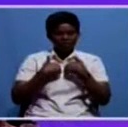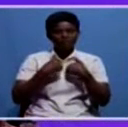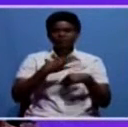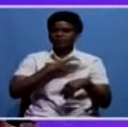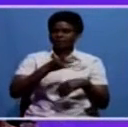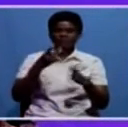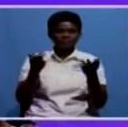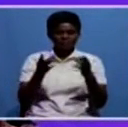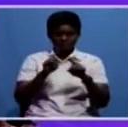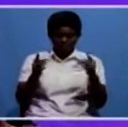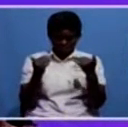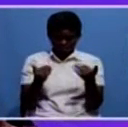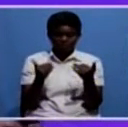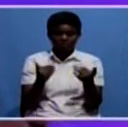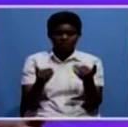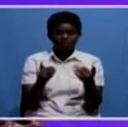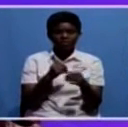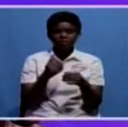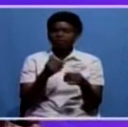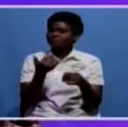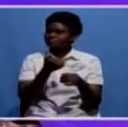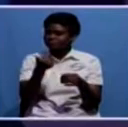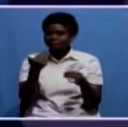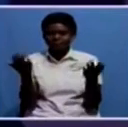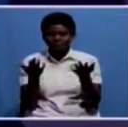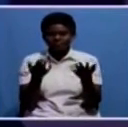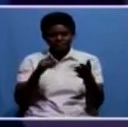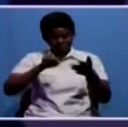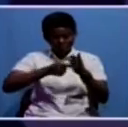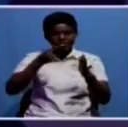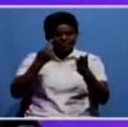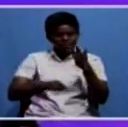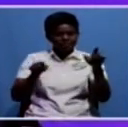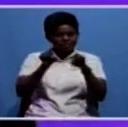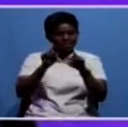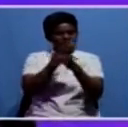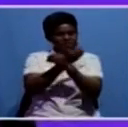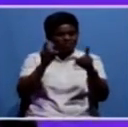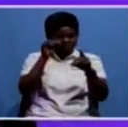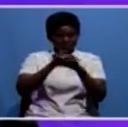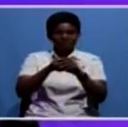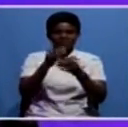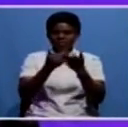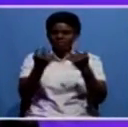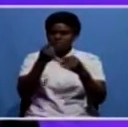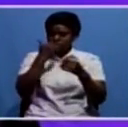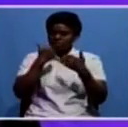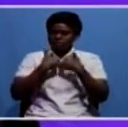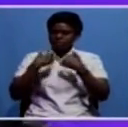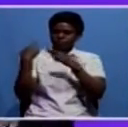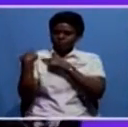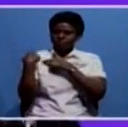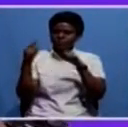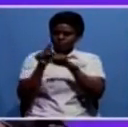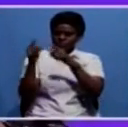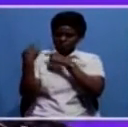it, but right now there's nothing else. And the point is that in a democracy, somebody has to be in charge, and the in